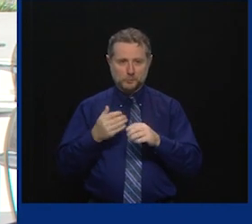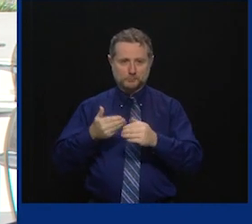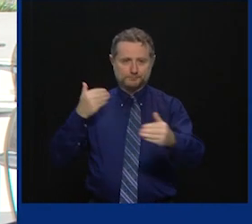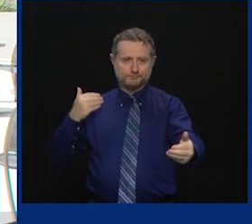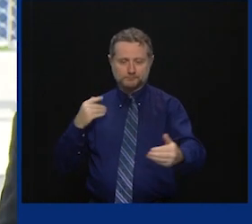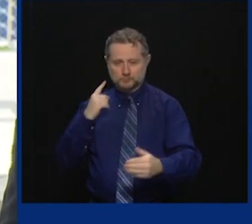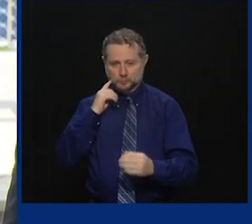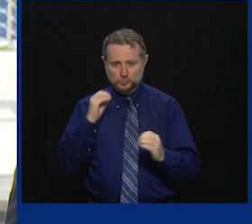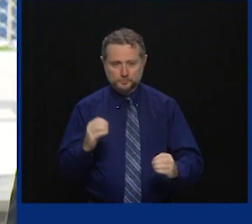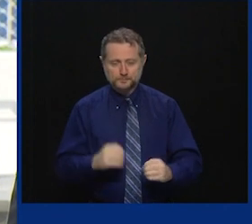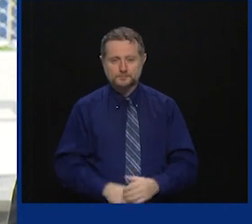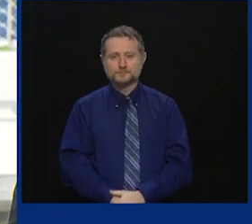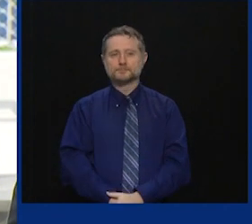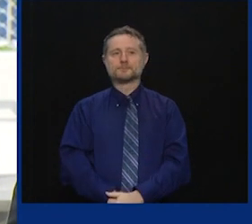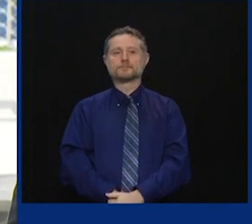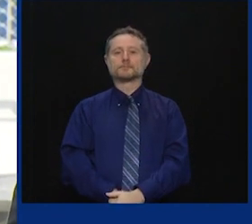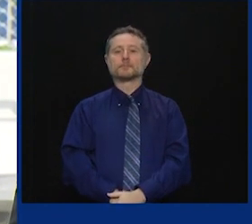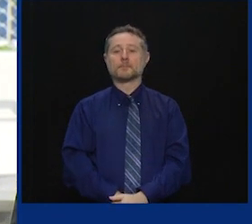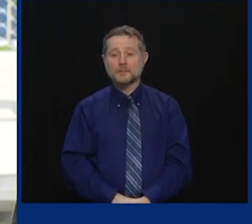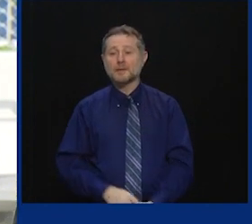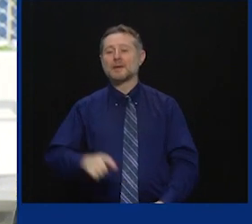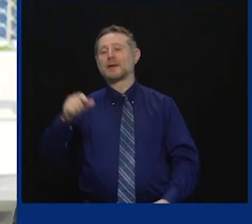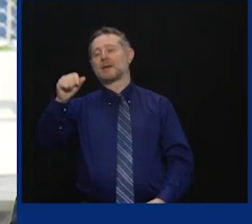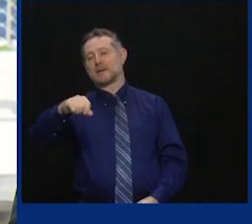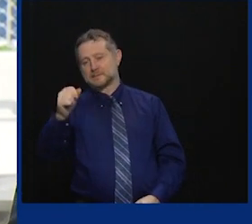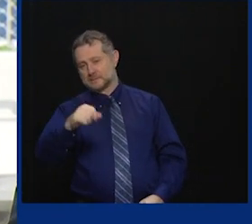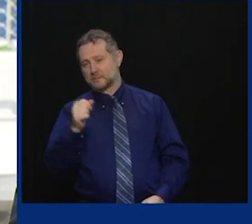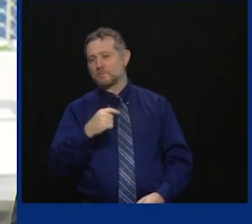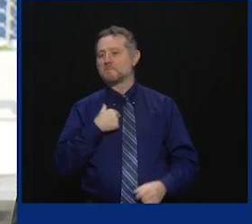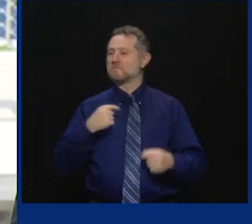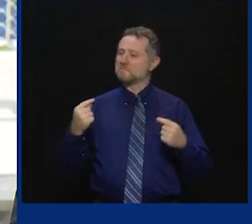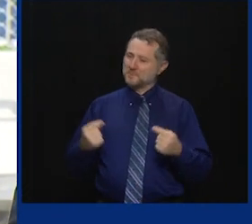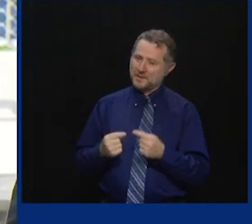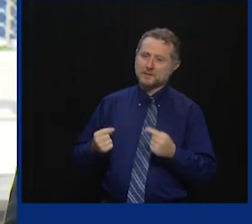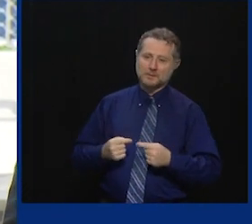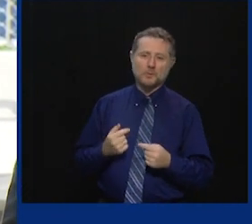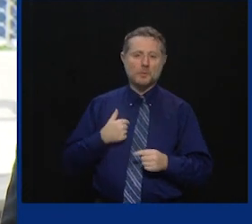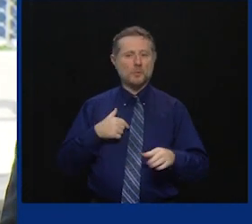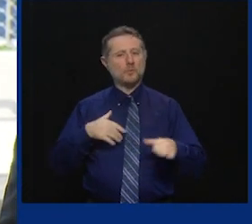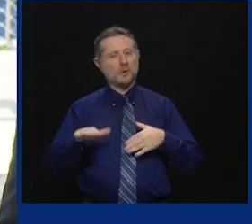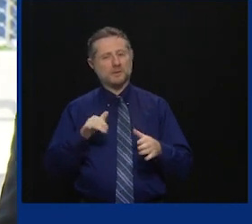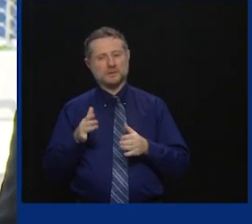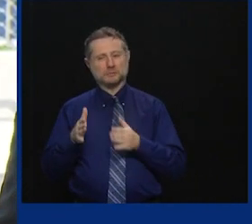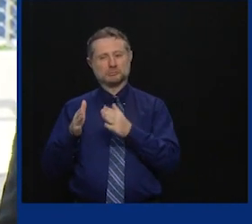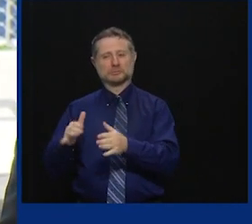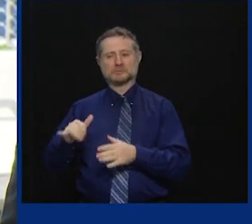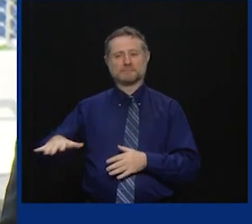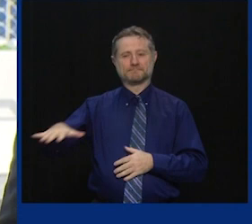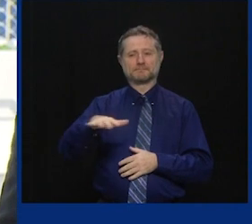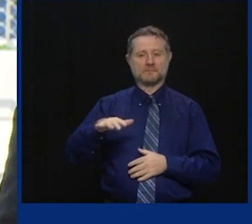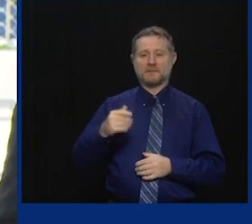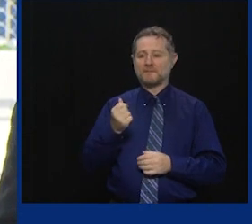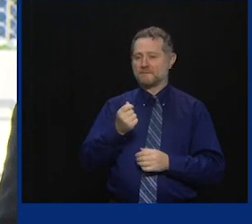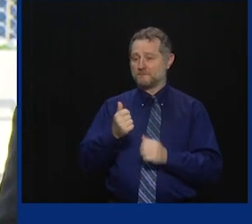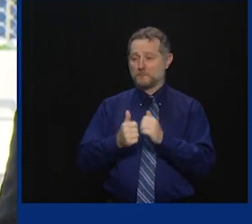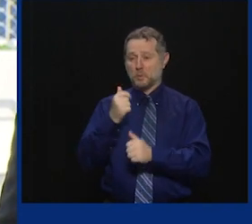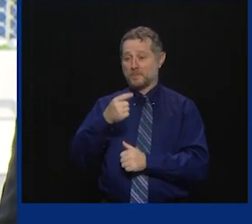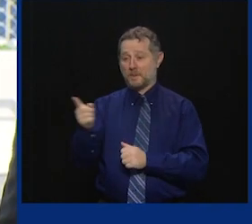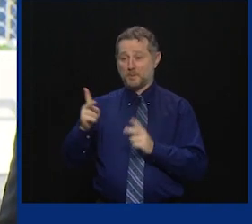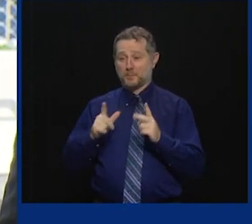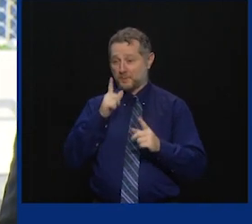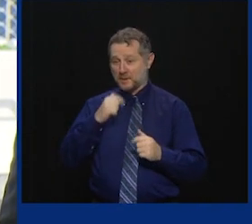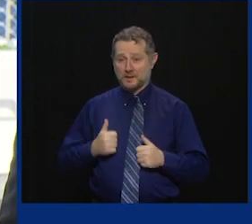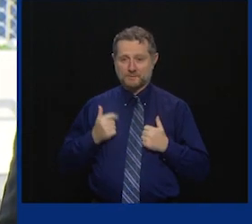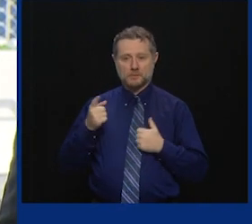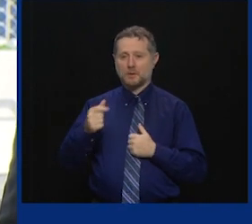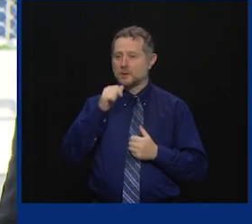Hurricane Ida? Yes, and this was particularly painful as I walked those streets because the vast majority were undocumented and they felt very hopeless.